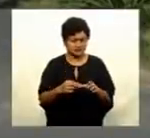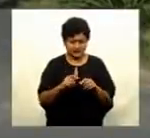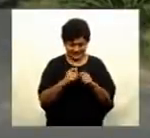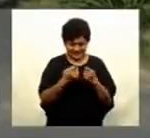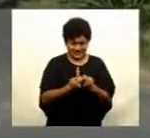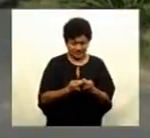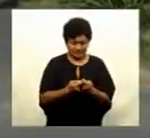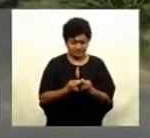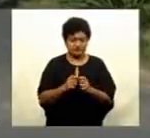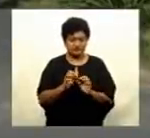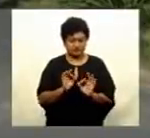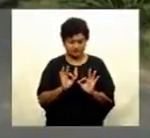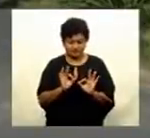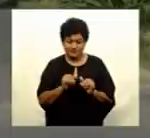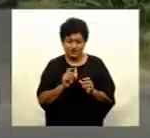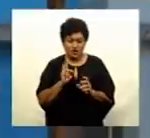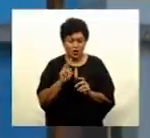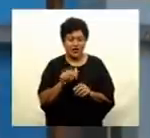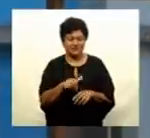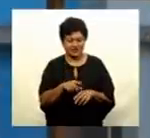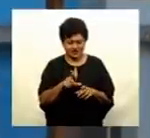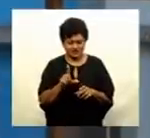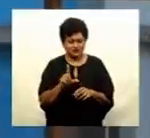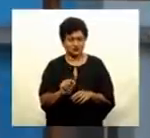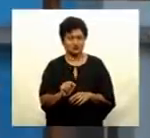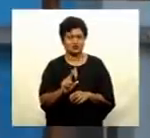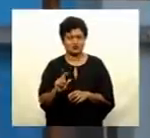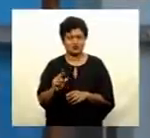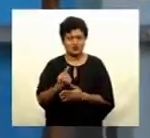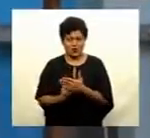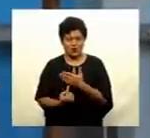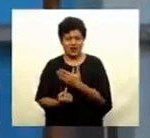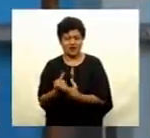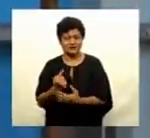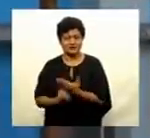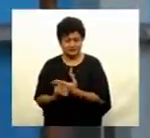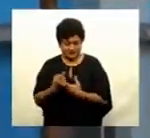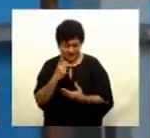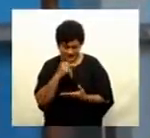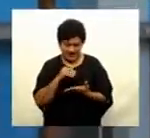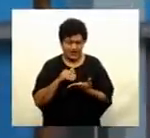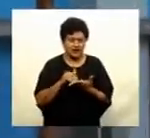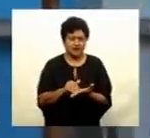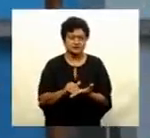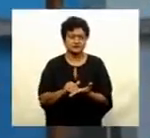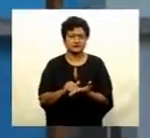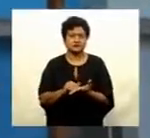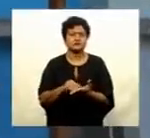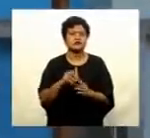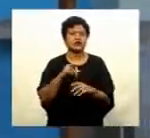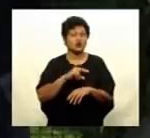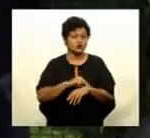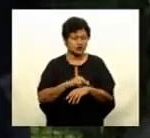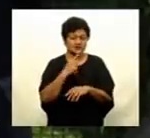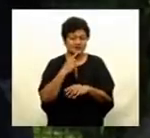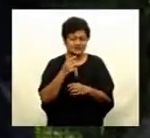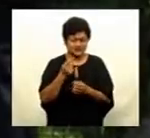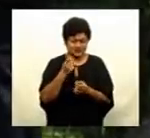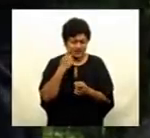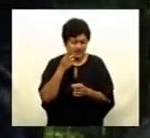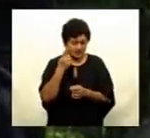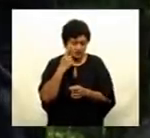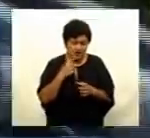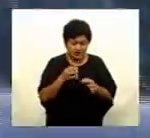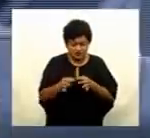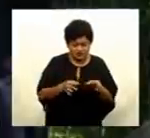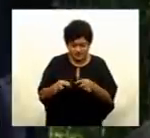the situation. Permanent Secretary for Health Dr. James Fong says They are strategizing and planning to ensure